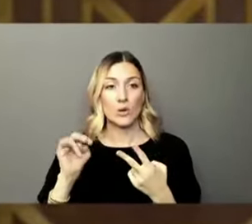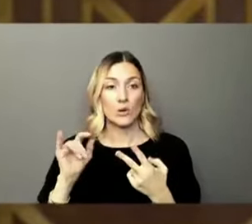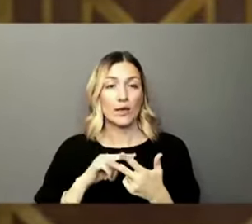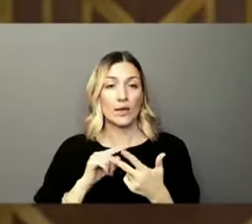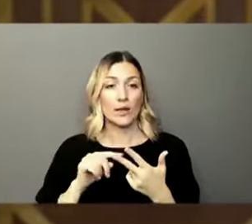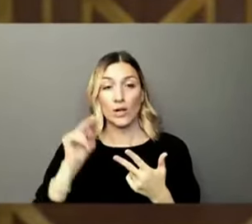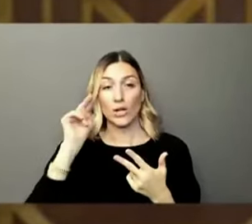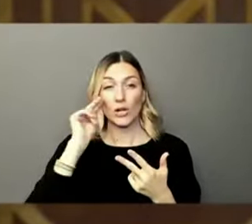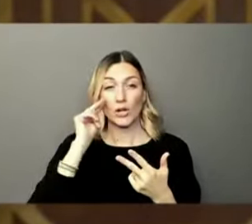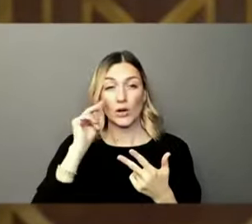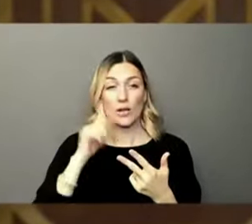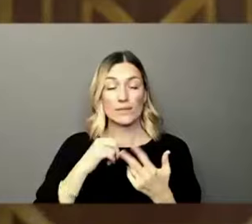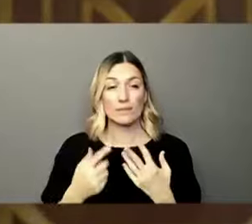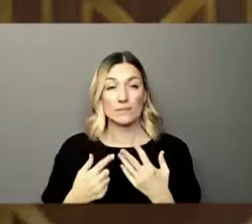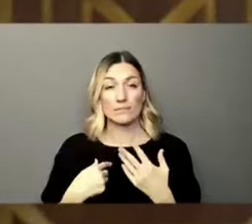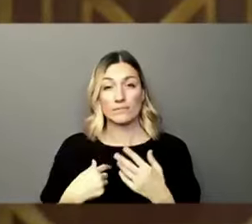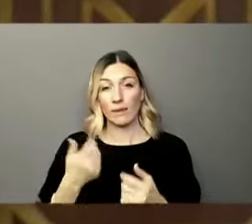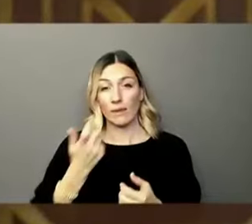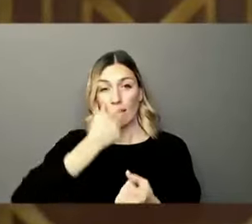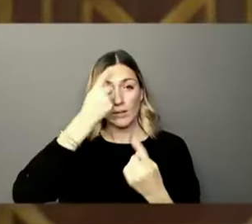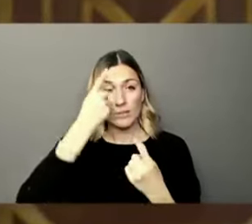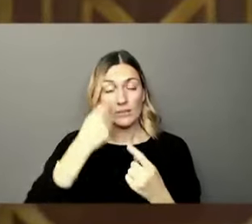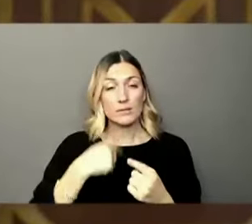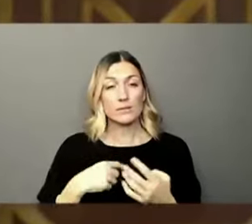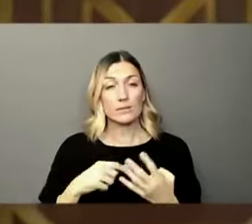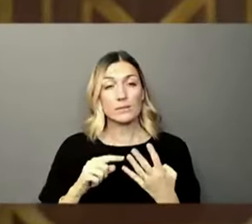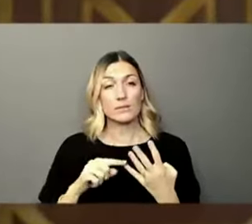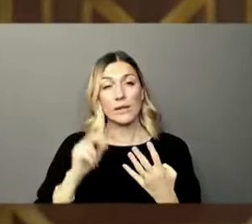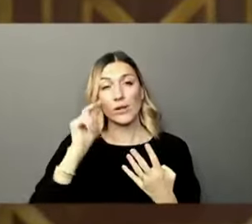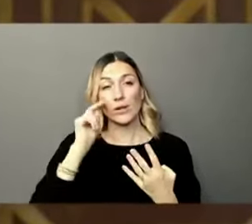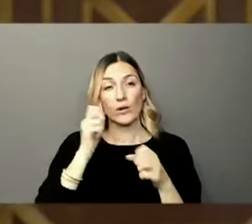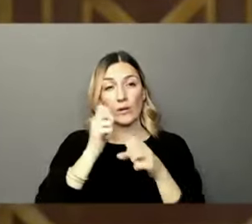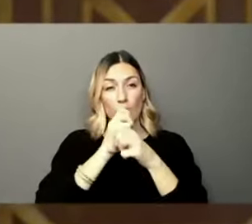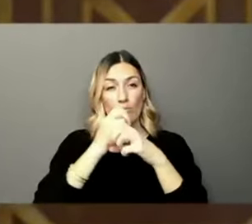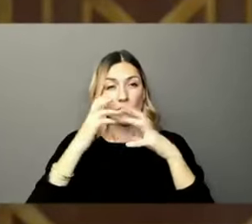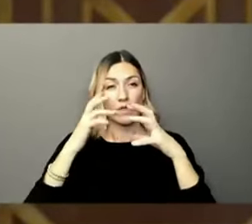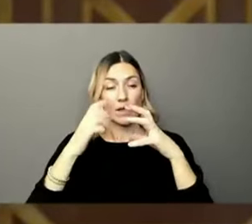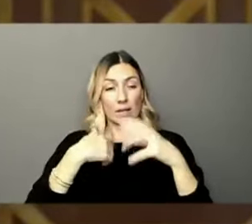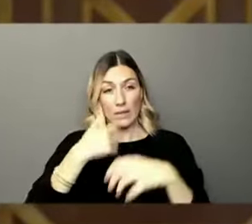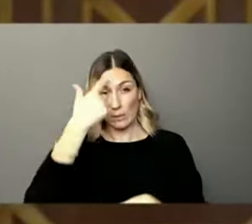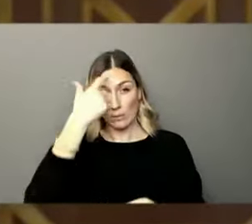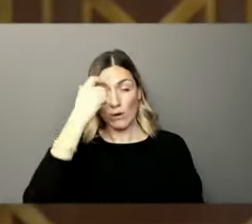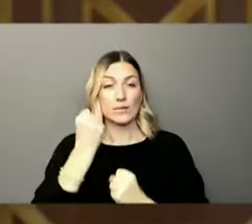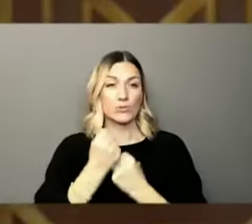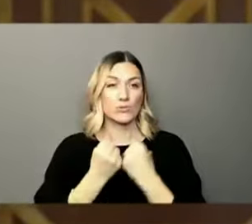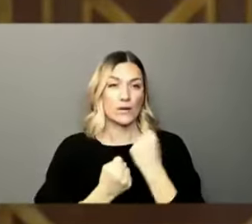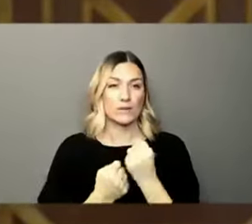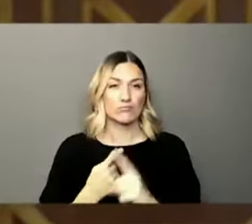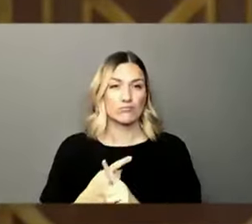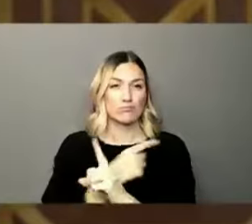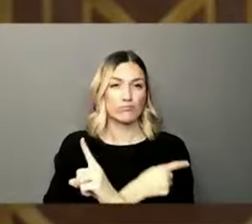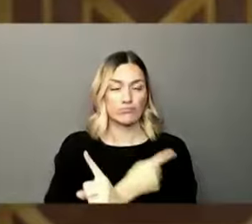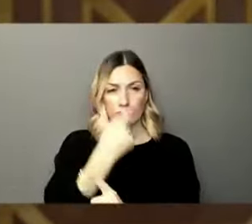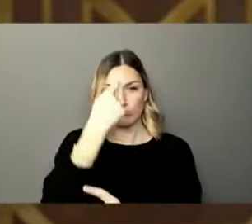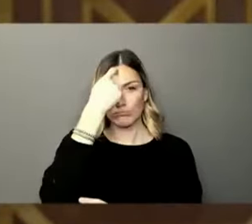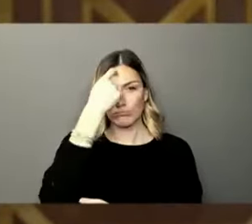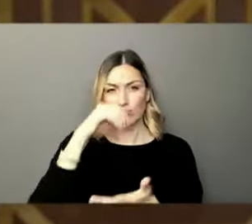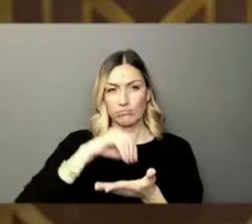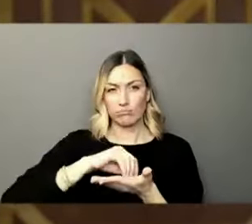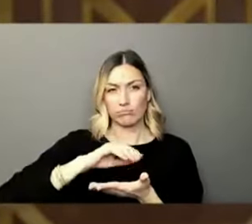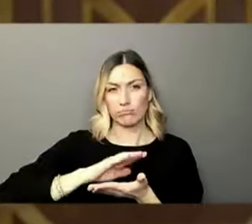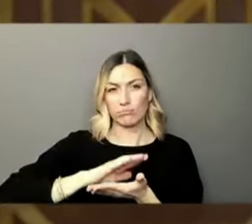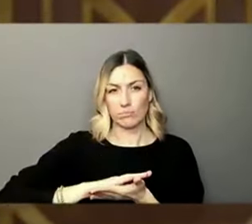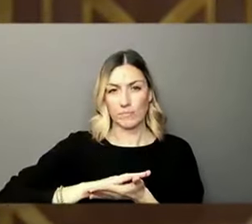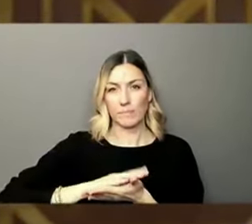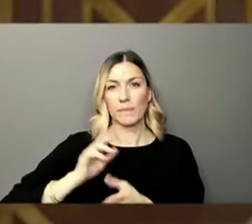disrupt cognition, and neuroinflammation or inflammation in the brain, and some structural abnormalities in the brain have been documented in